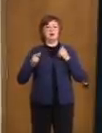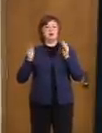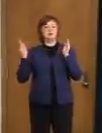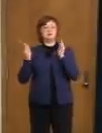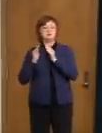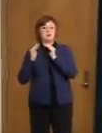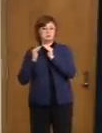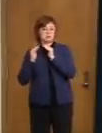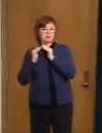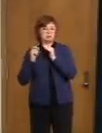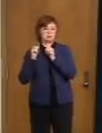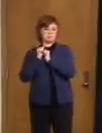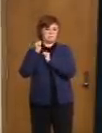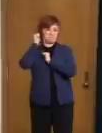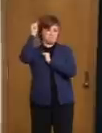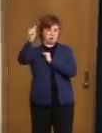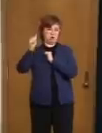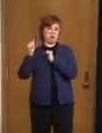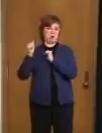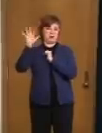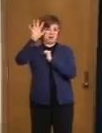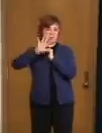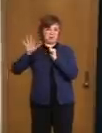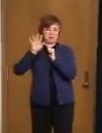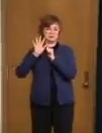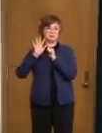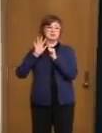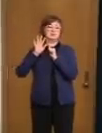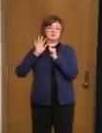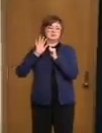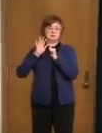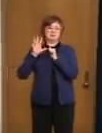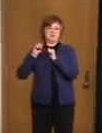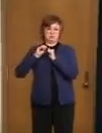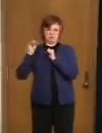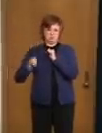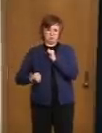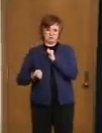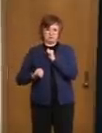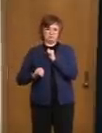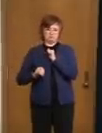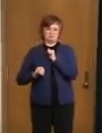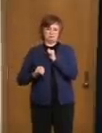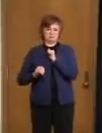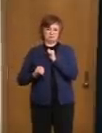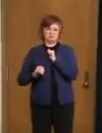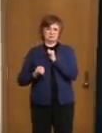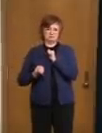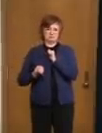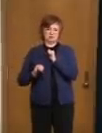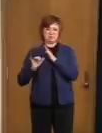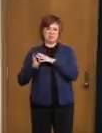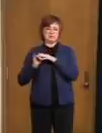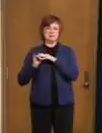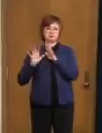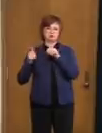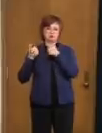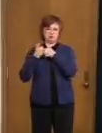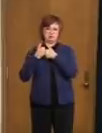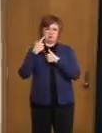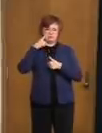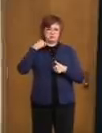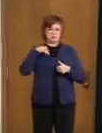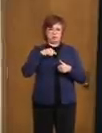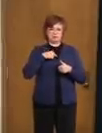rural centre, and a number of those individuals are in a remote centre as well. Does add some